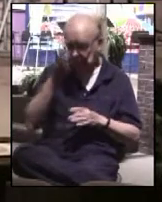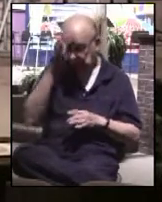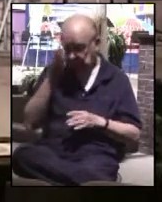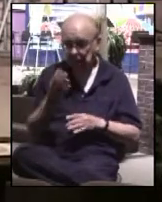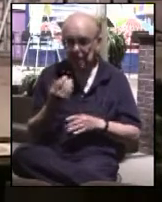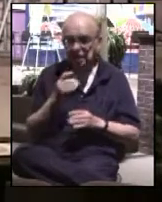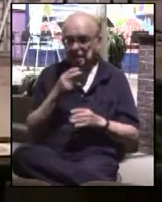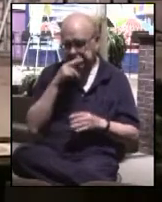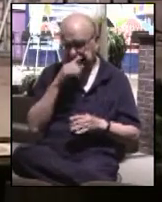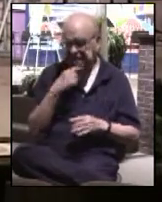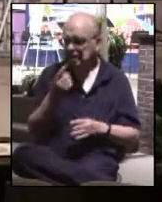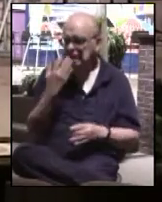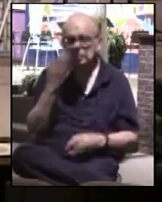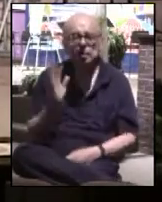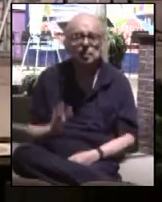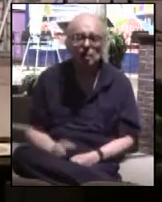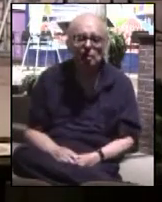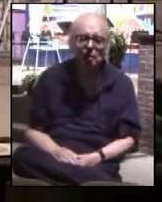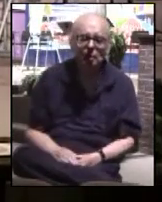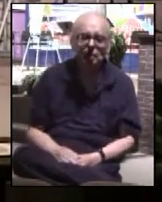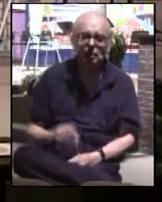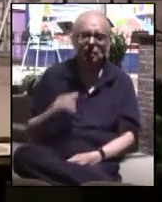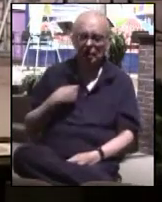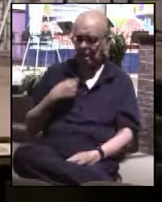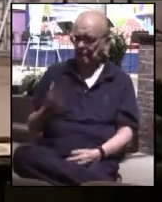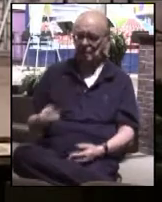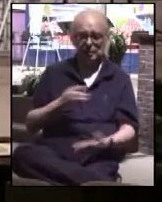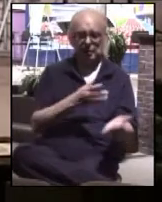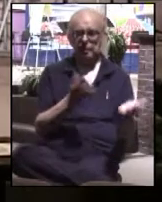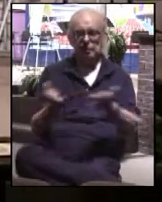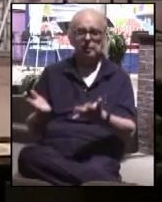i'm here i'm there